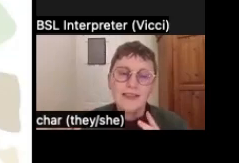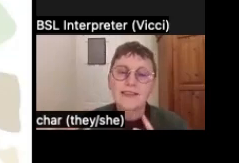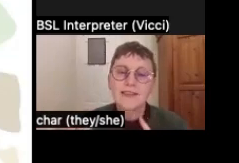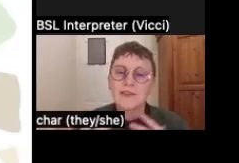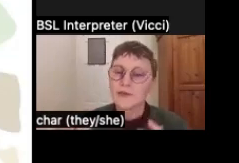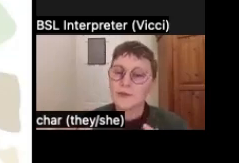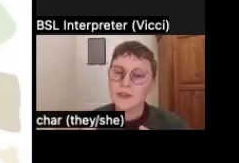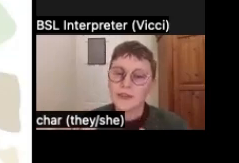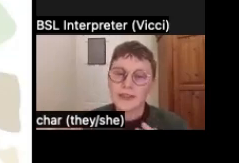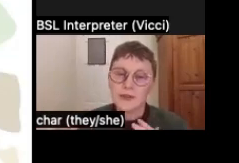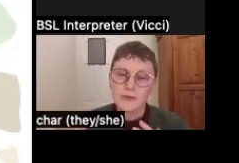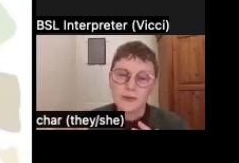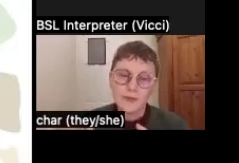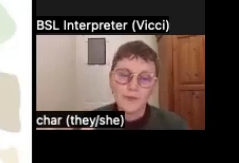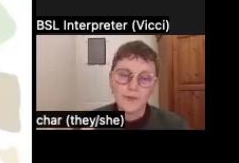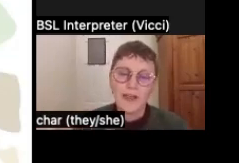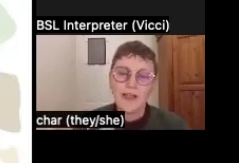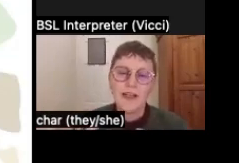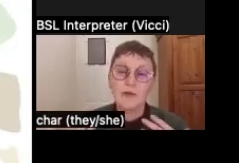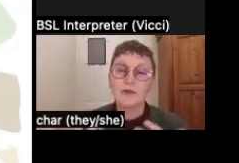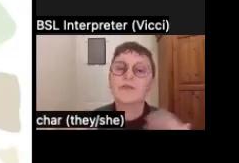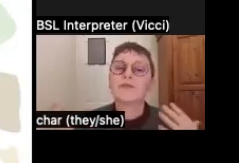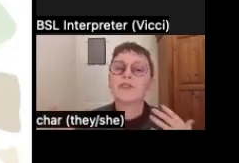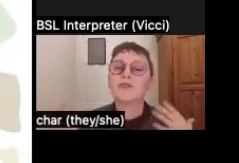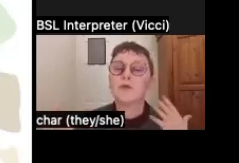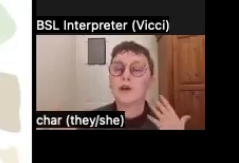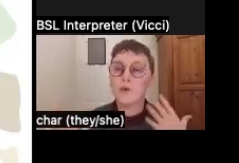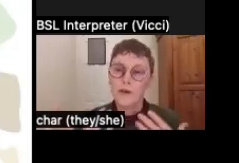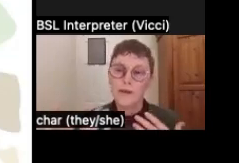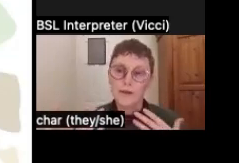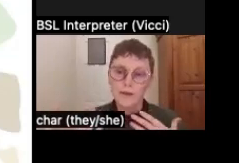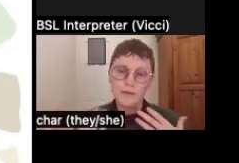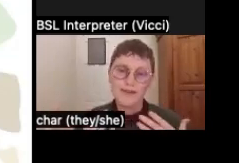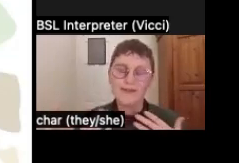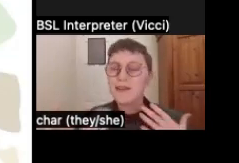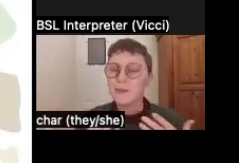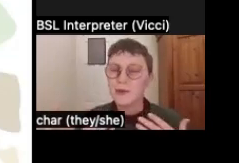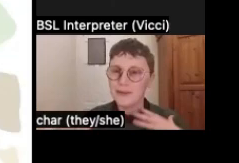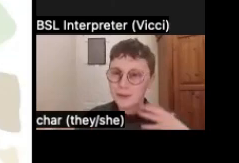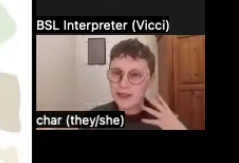or ideas of disruption and interruption in order for us to work with